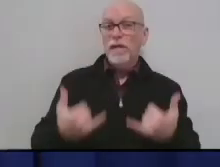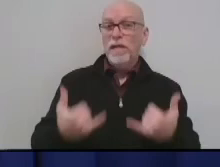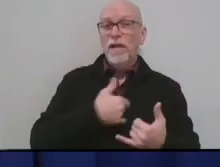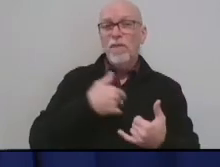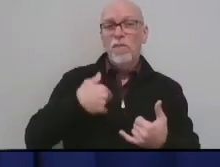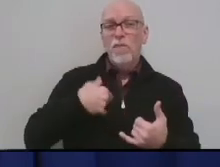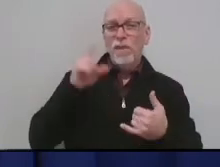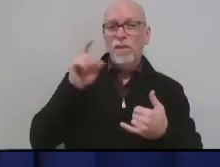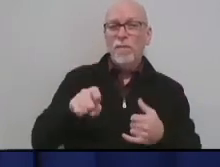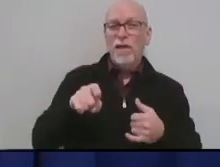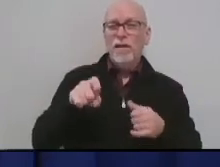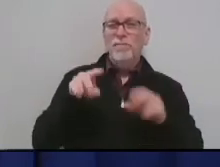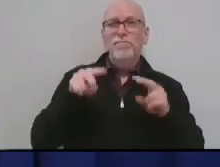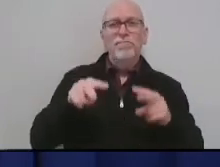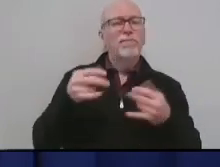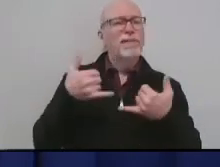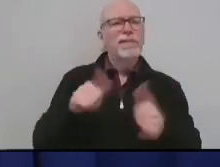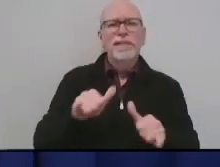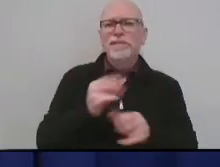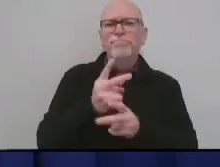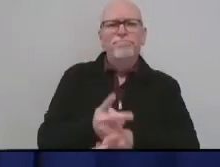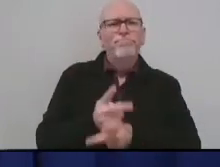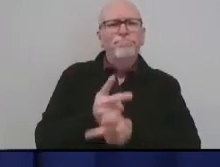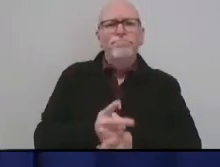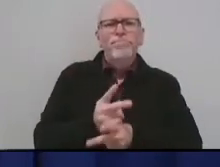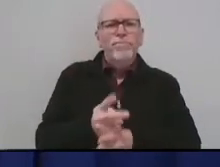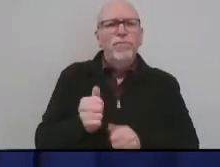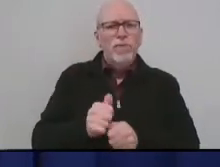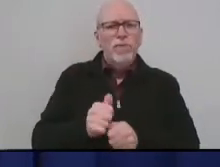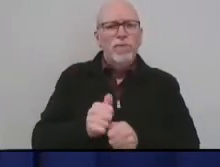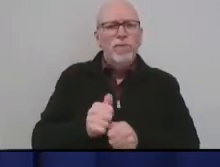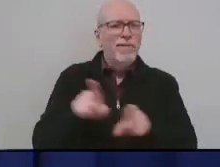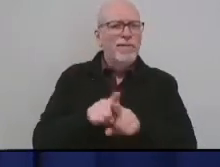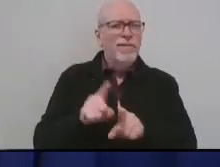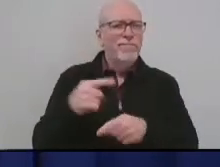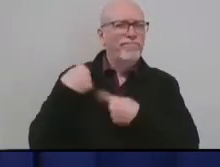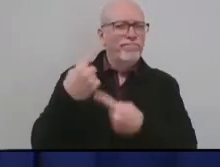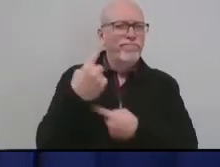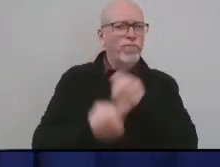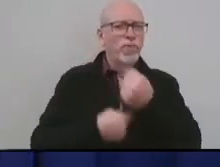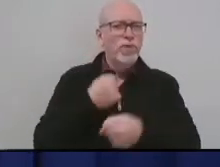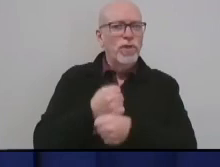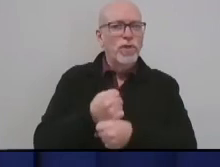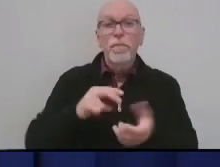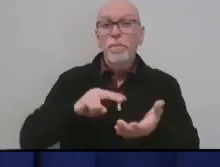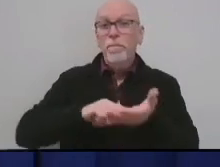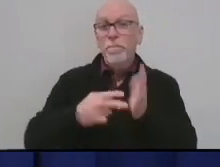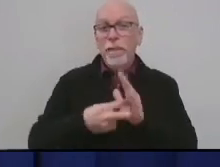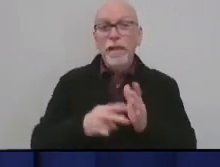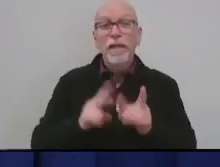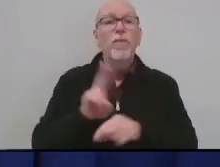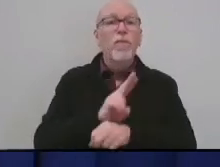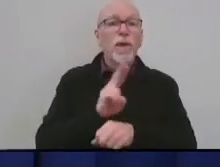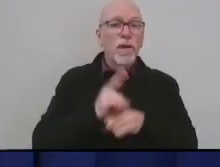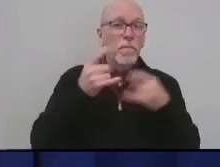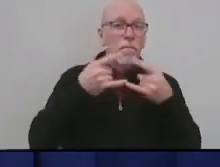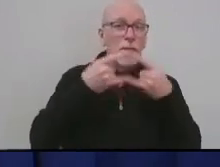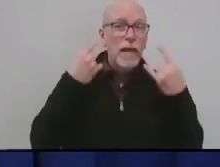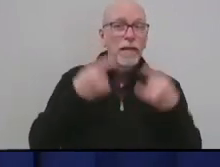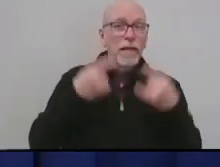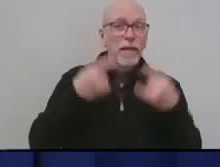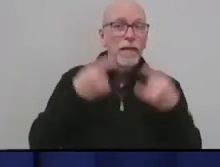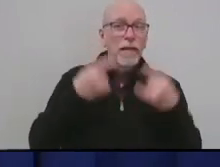with the care it has demanded for almost this past year. And that means wearing a mask, practicing social